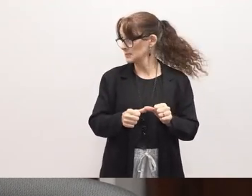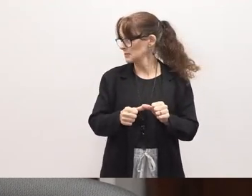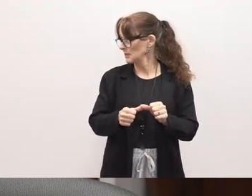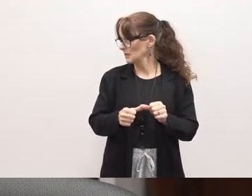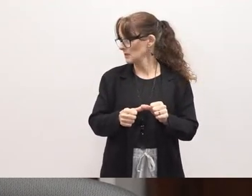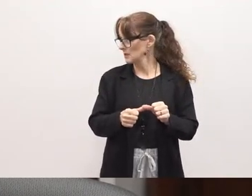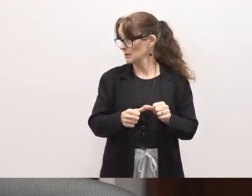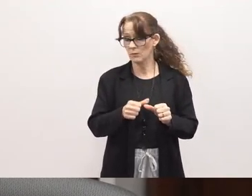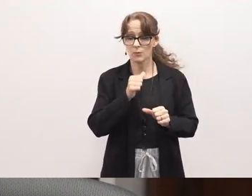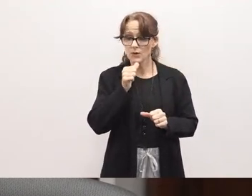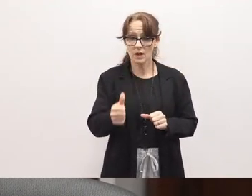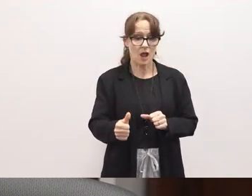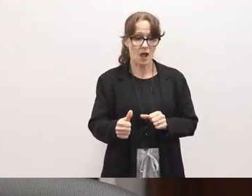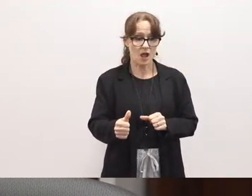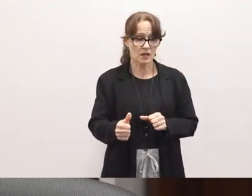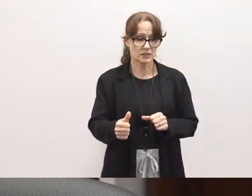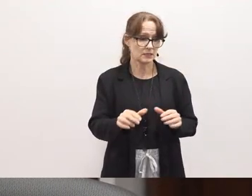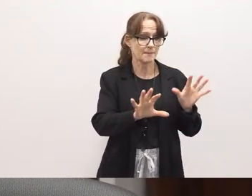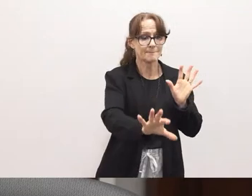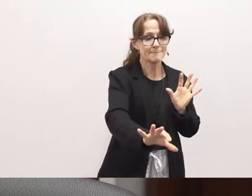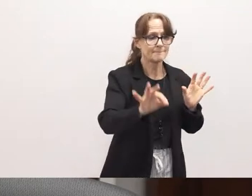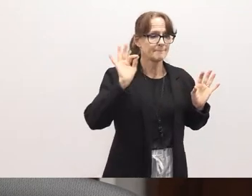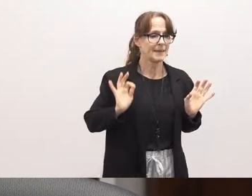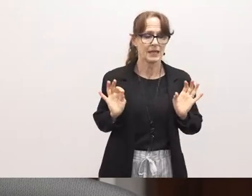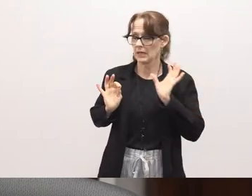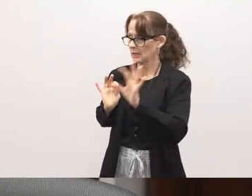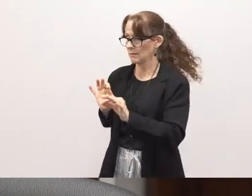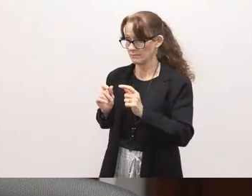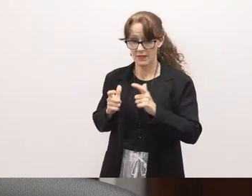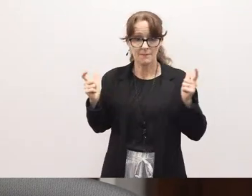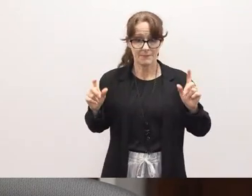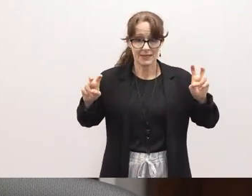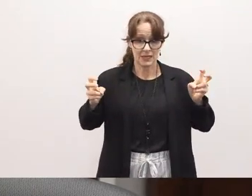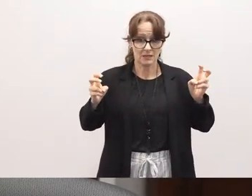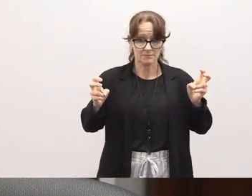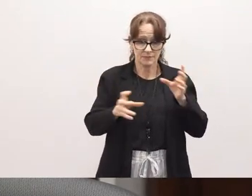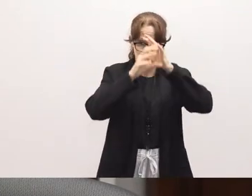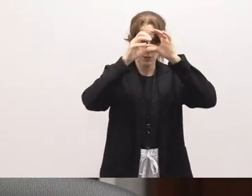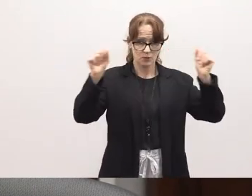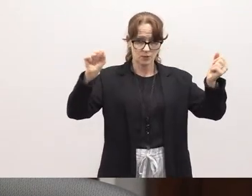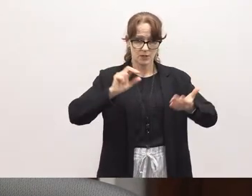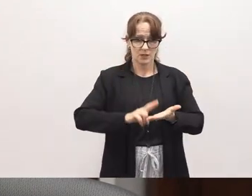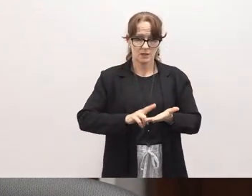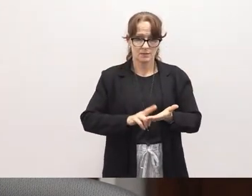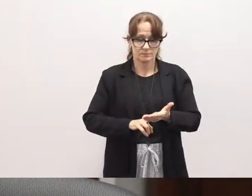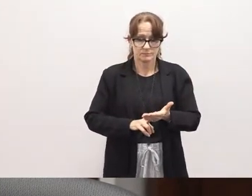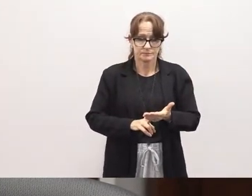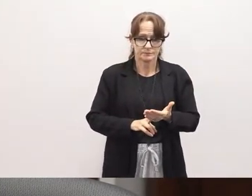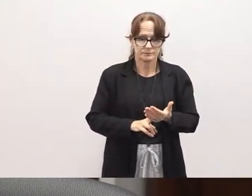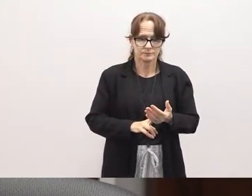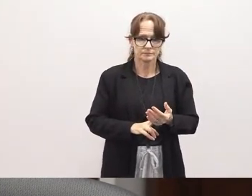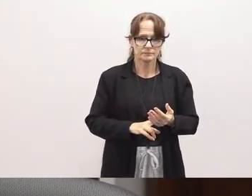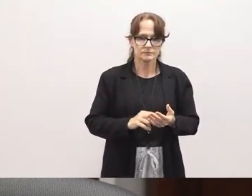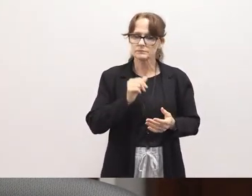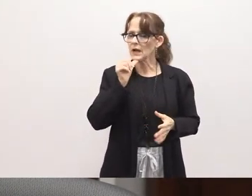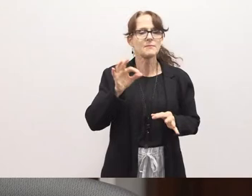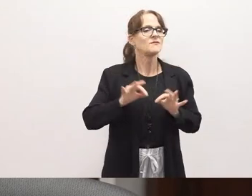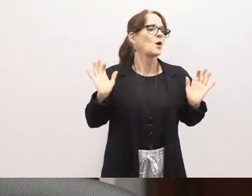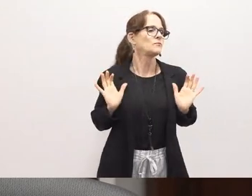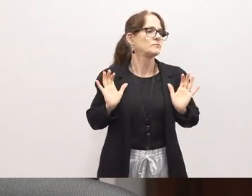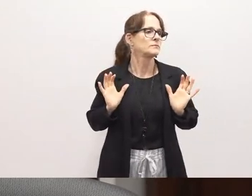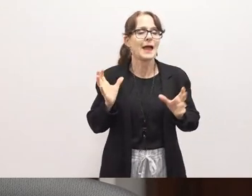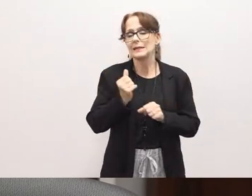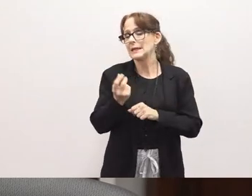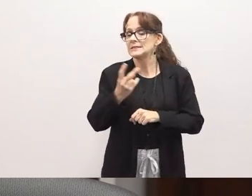we're not going to arbitrarily, in this case, it's a big item, it's our superintendent's contract, say I'm not going to vote for this because I didn't